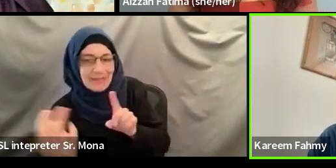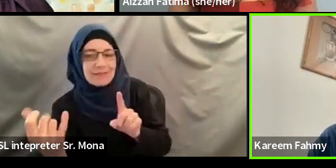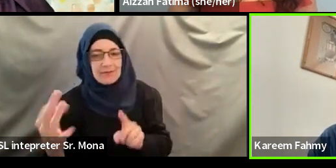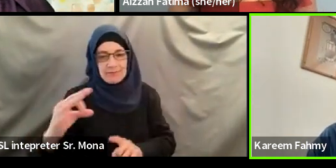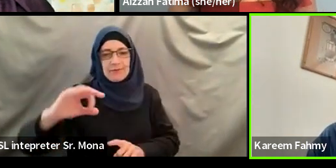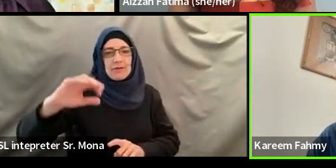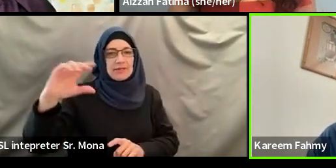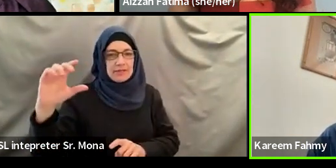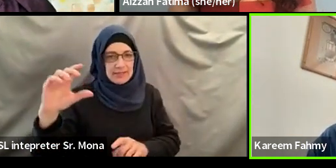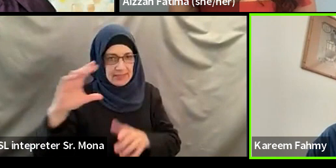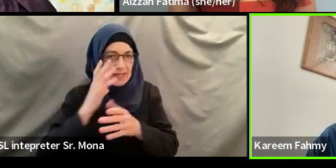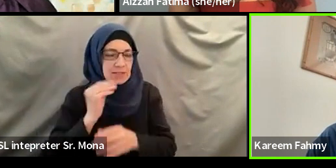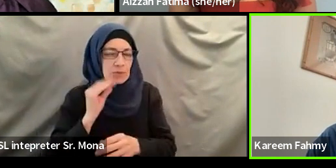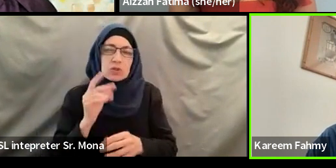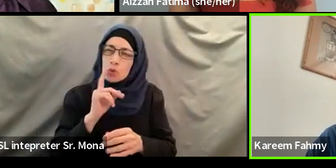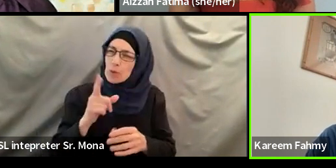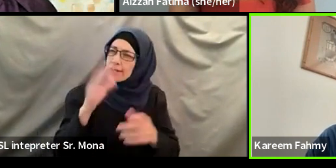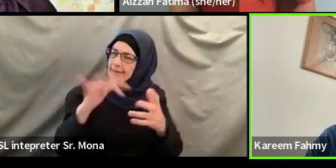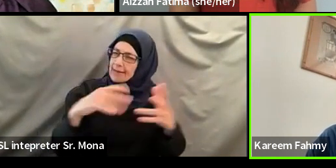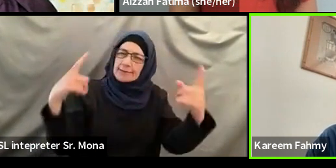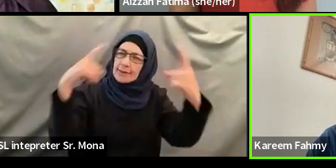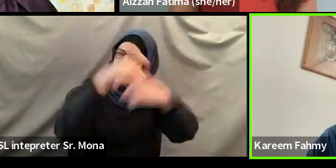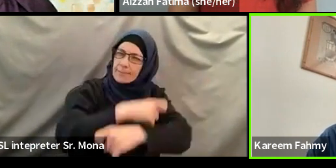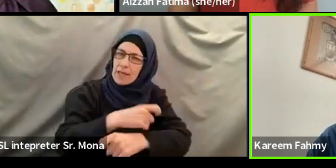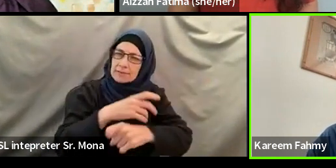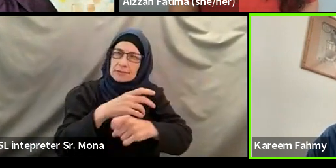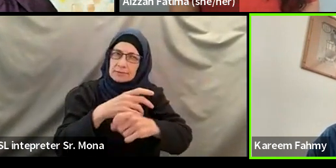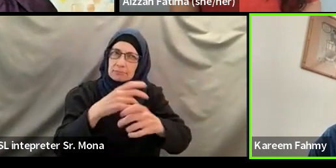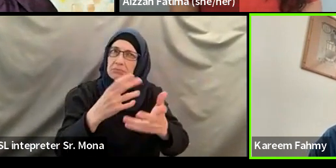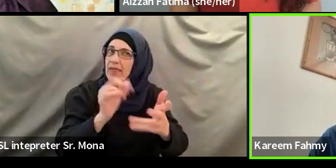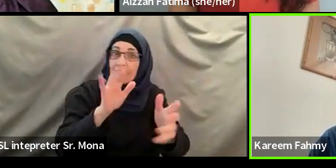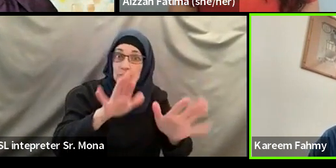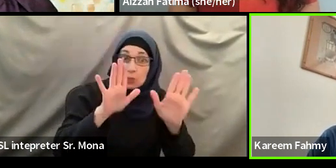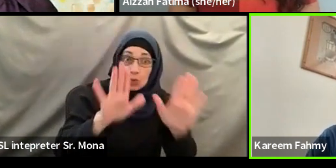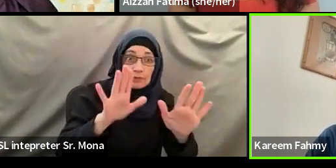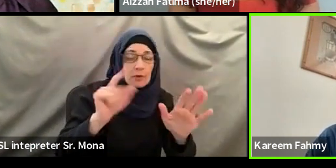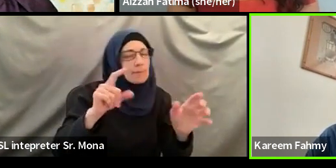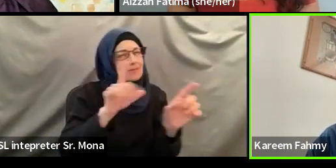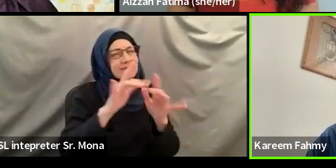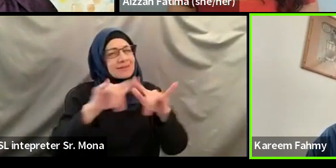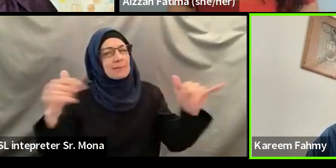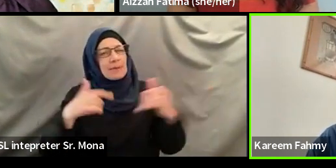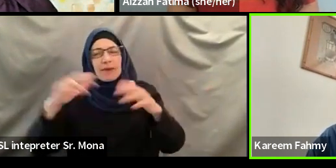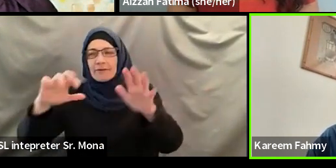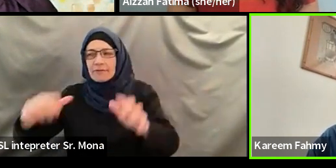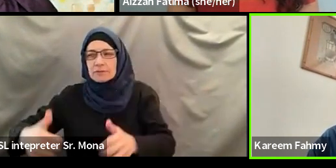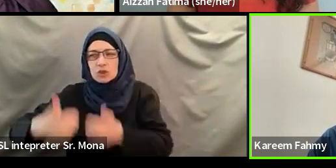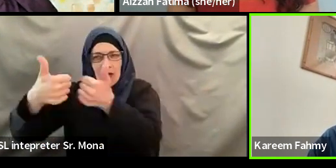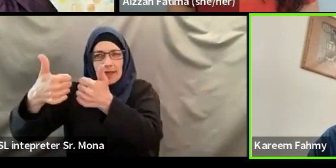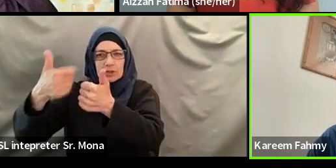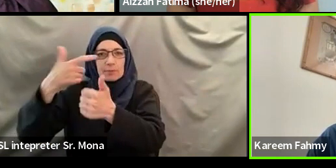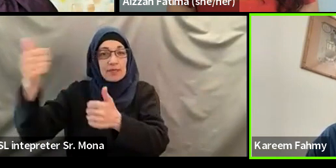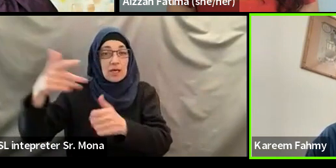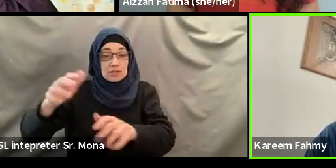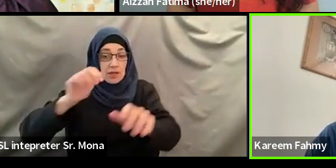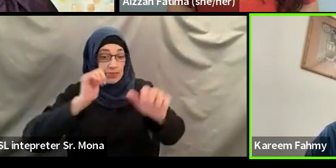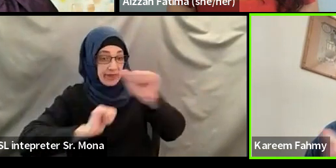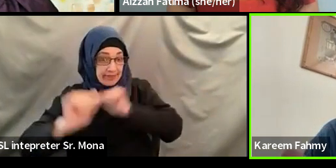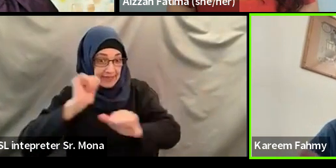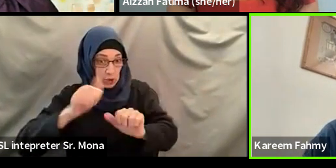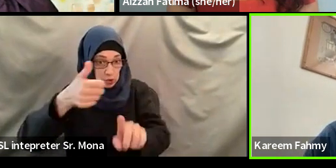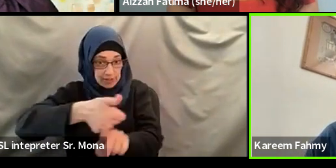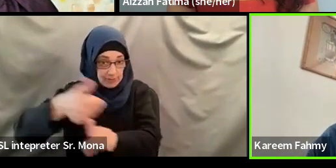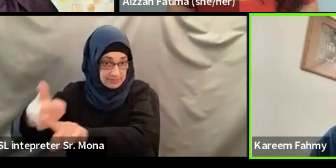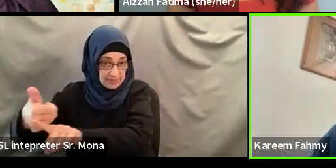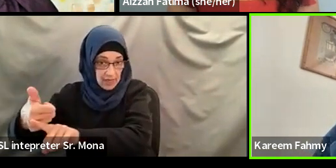complexity in that, but also sometimes the challenge, because, you know, the theaters that are programming your work are saying, well, you know, I don't know